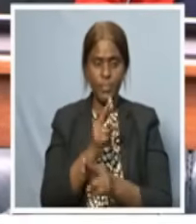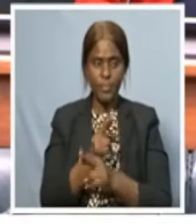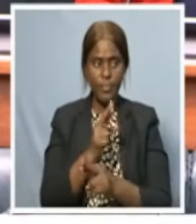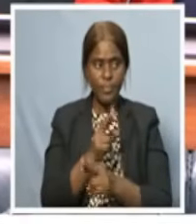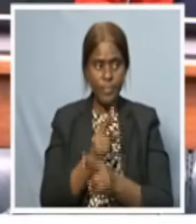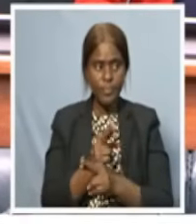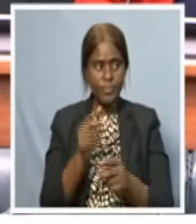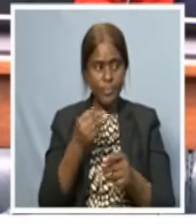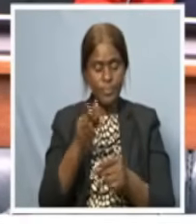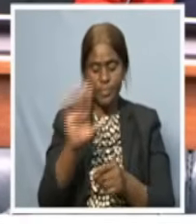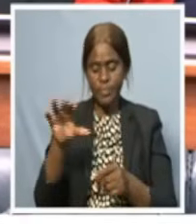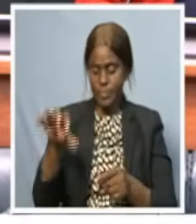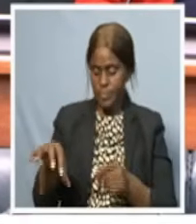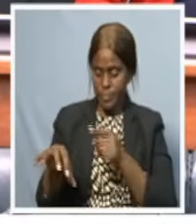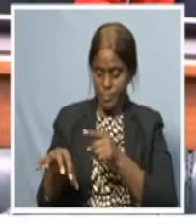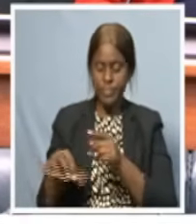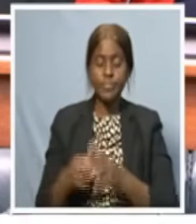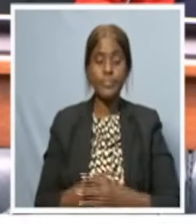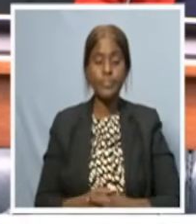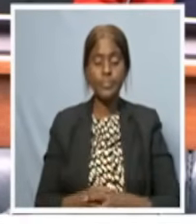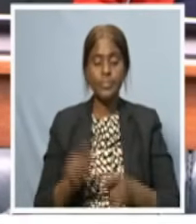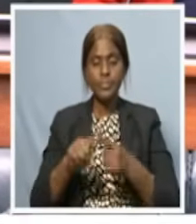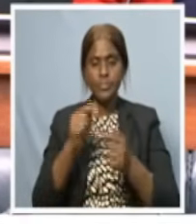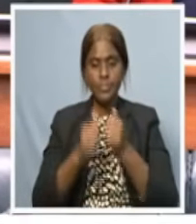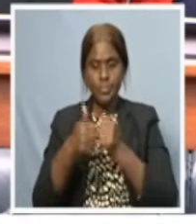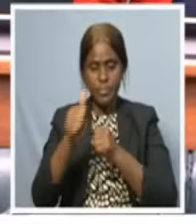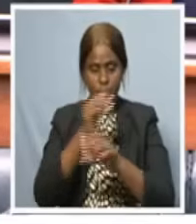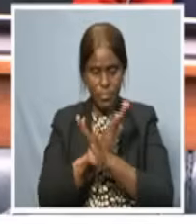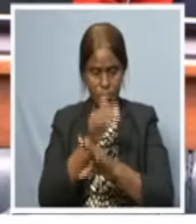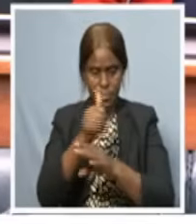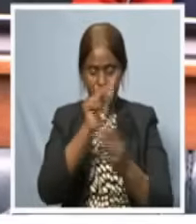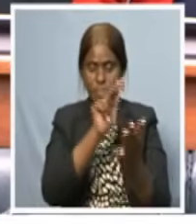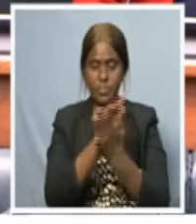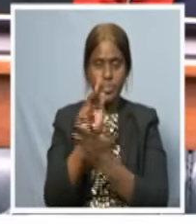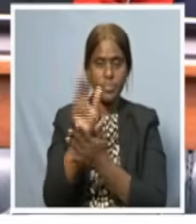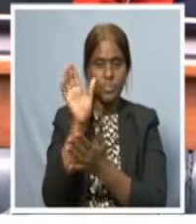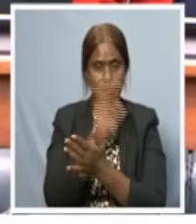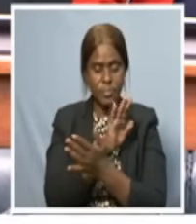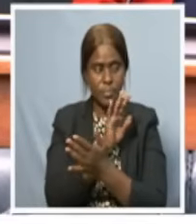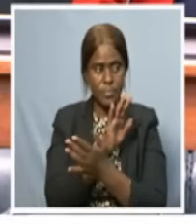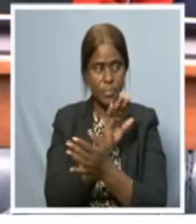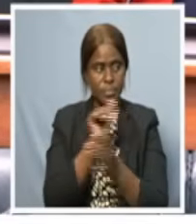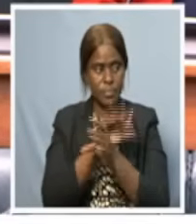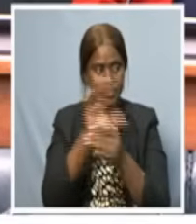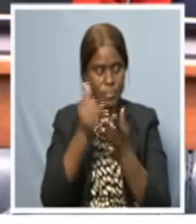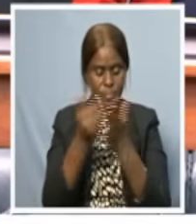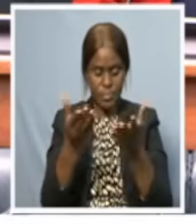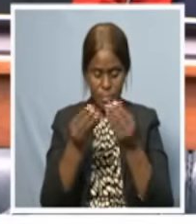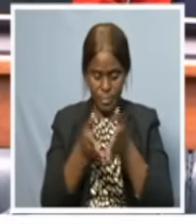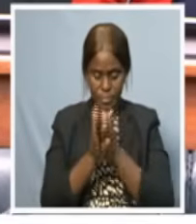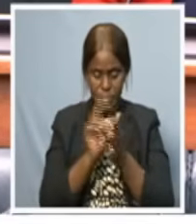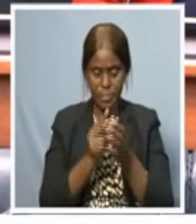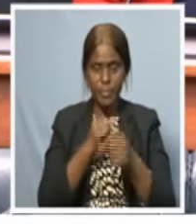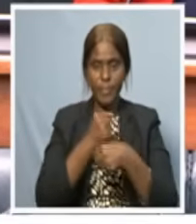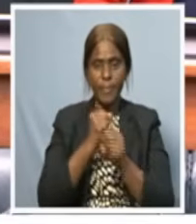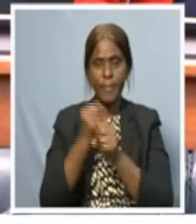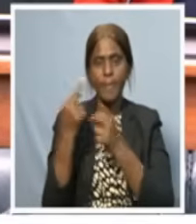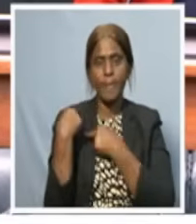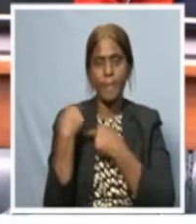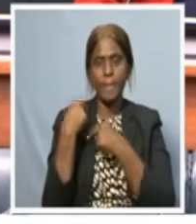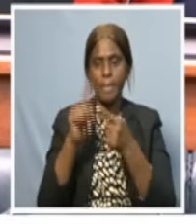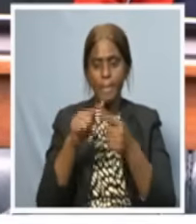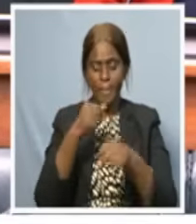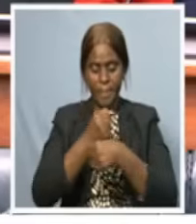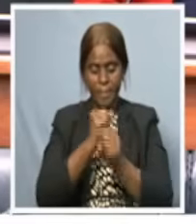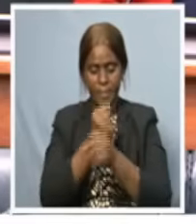Welfare of the Child, to which Zambia is a party, impose on us the duty to create